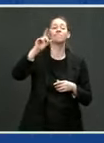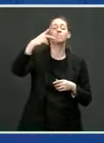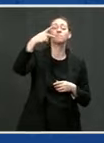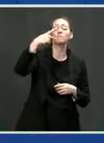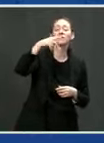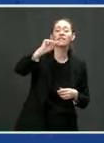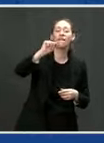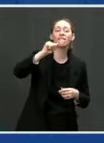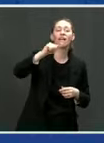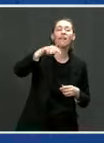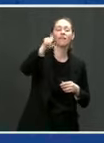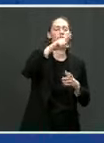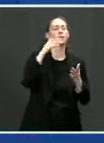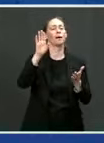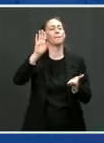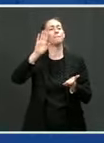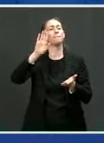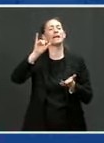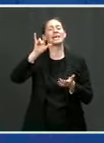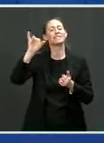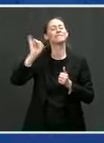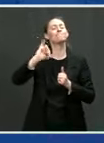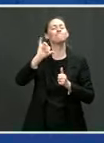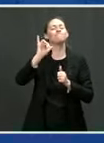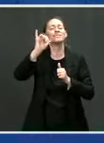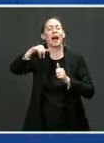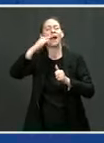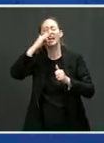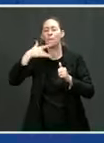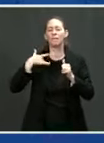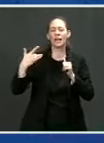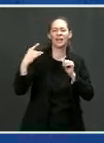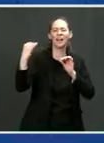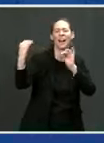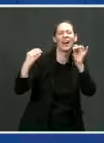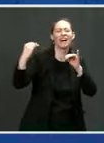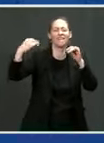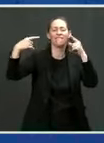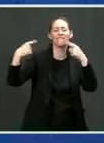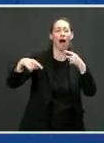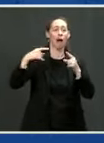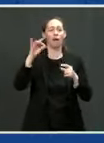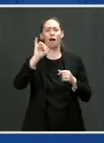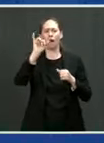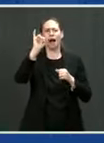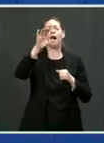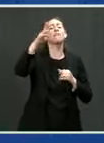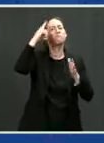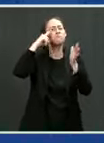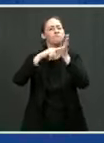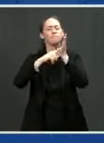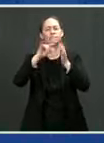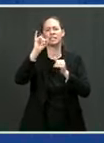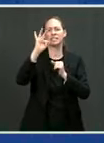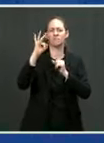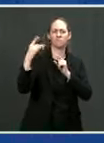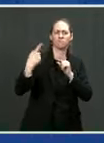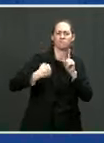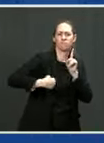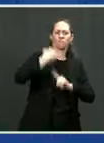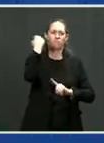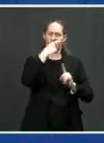Billy was always the kid that, you know, if you got in a fight, you're outnumbered 3-1, he'd still jump in, knowing you'd both get